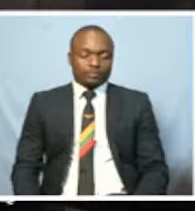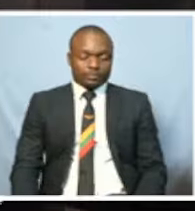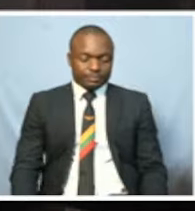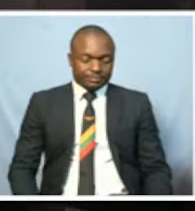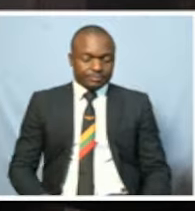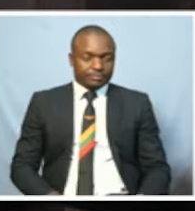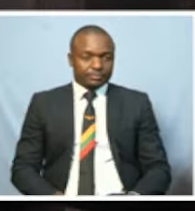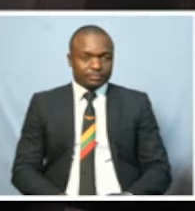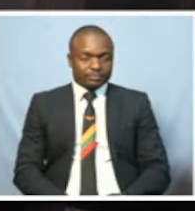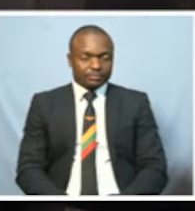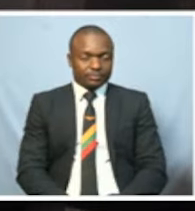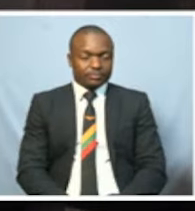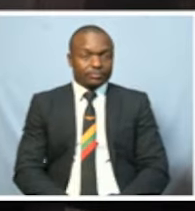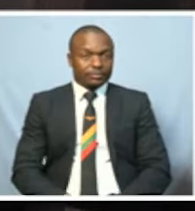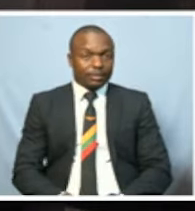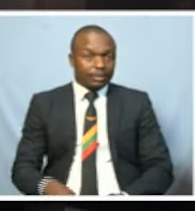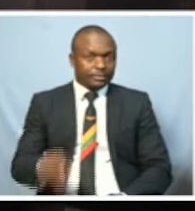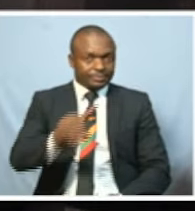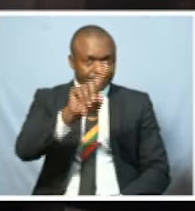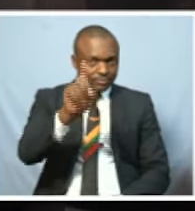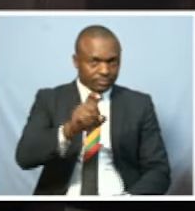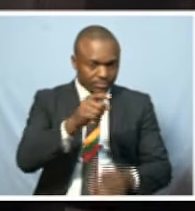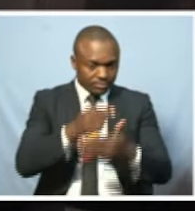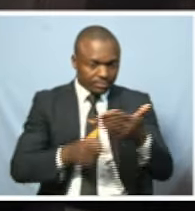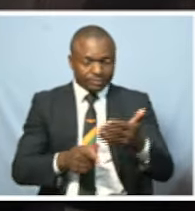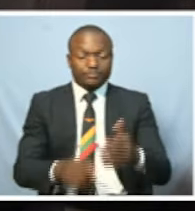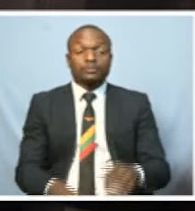Well, the question is,